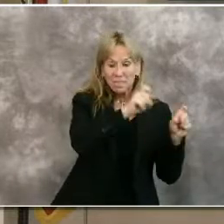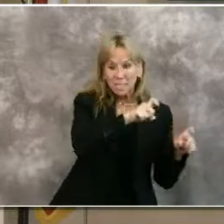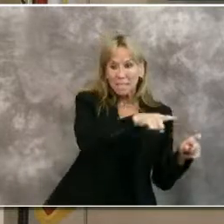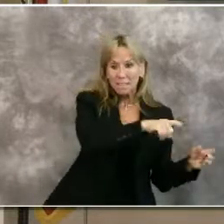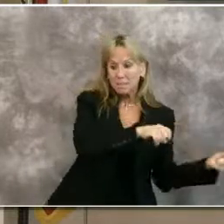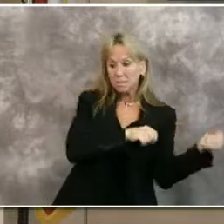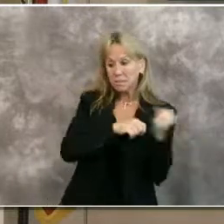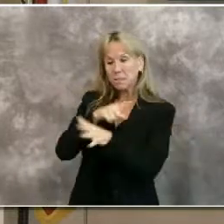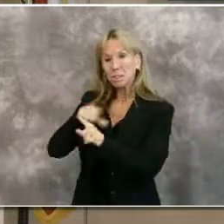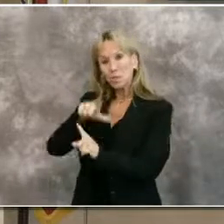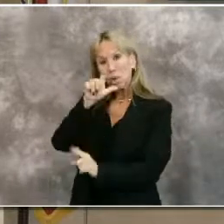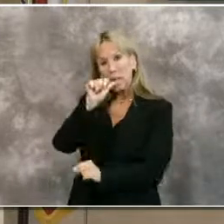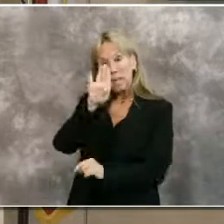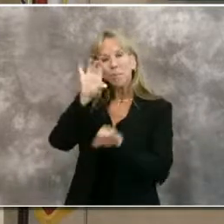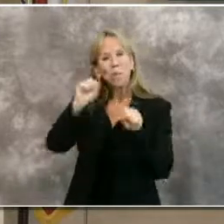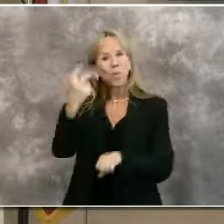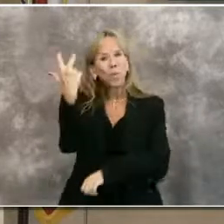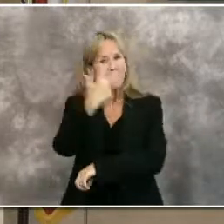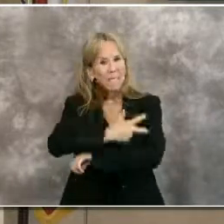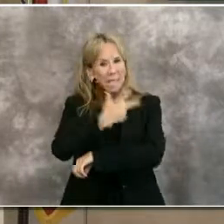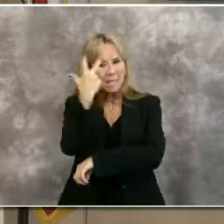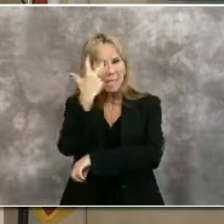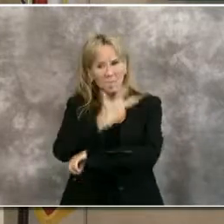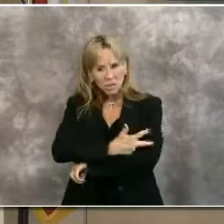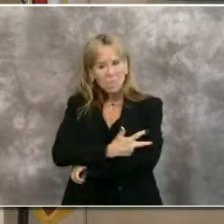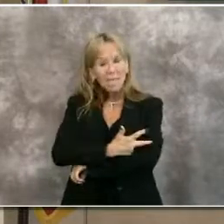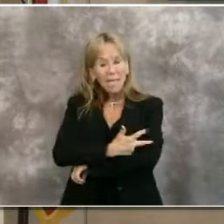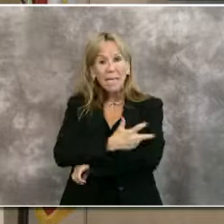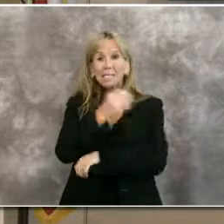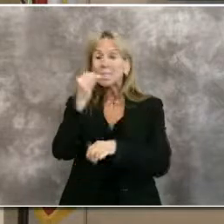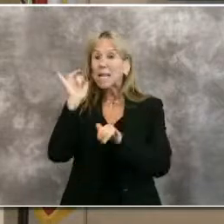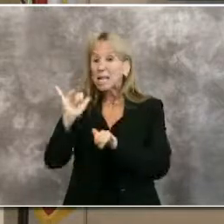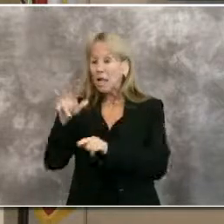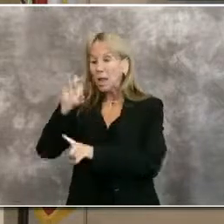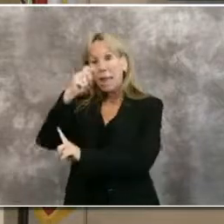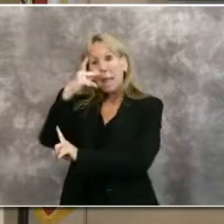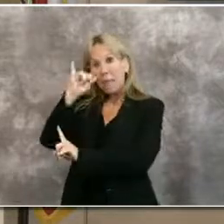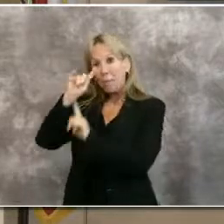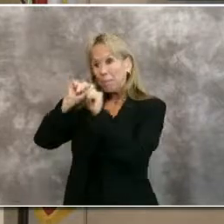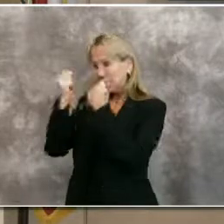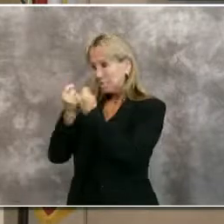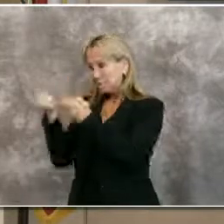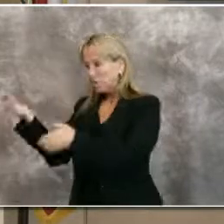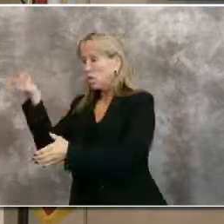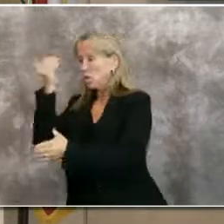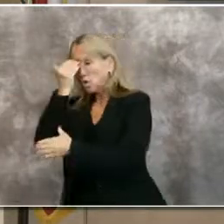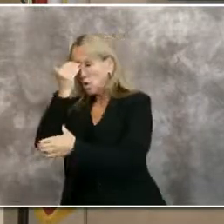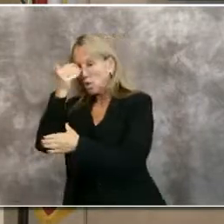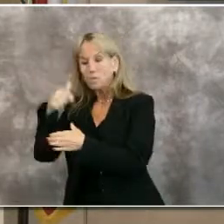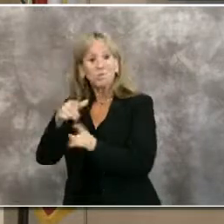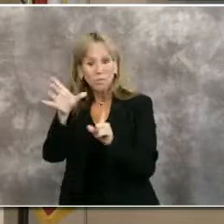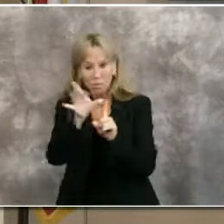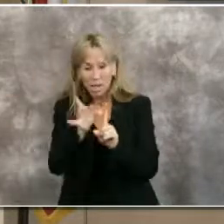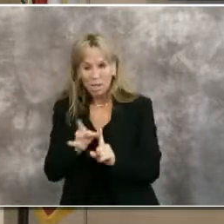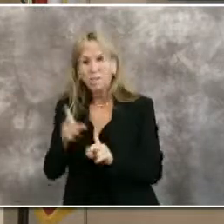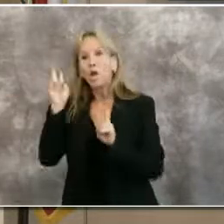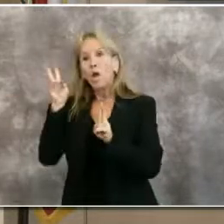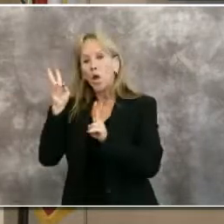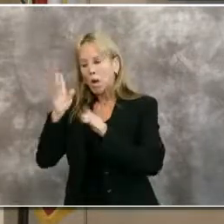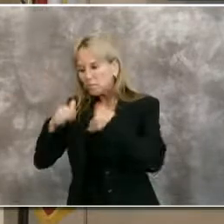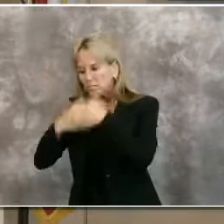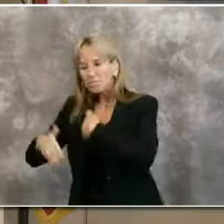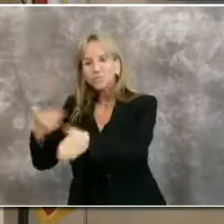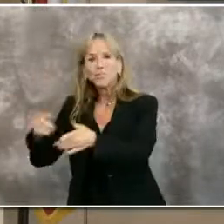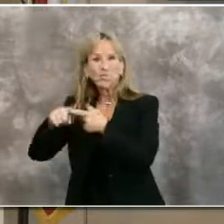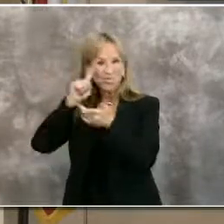a result is provided and which our EPI team is made aware and quickly gets to those positive cases. We're striving